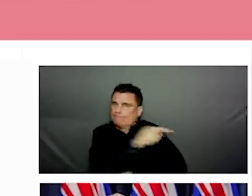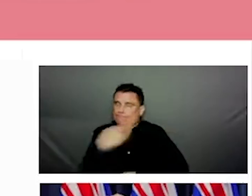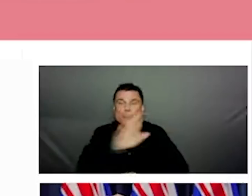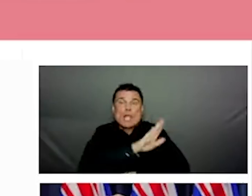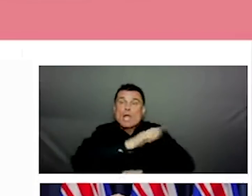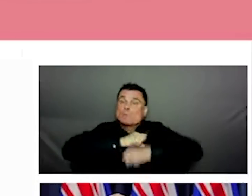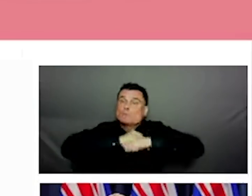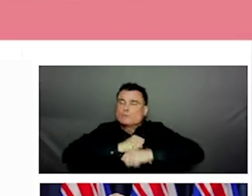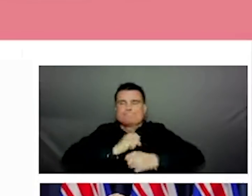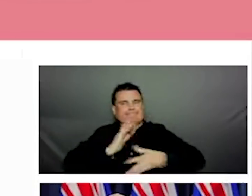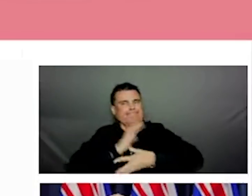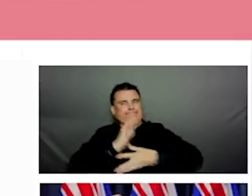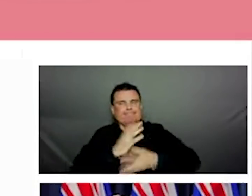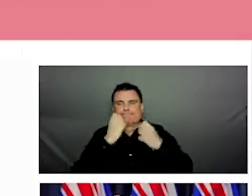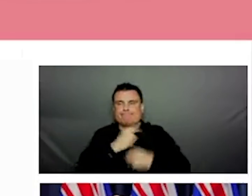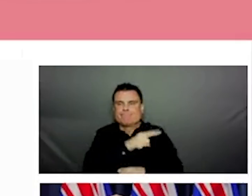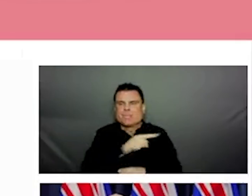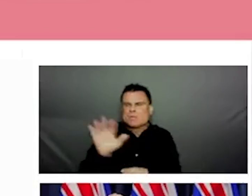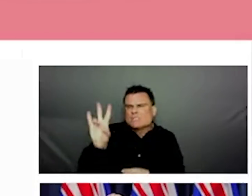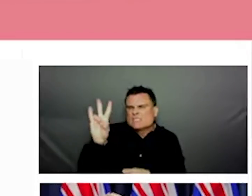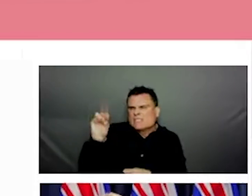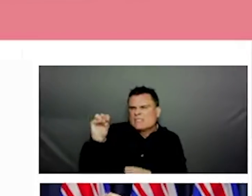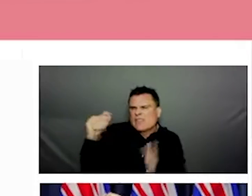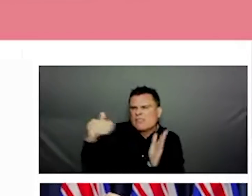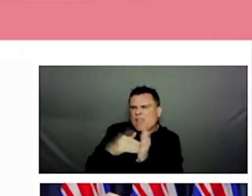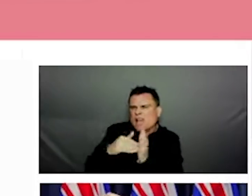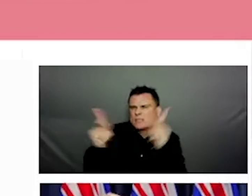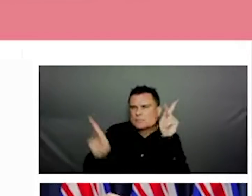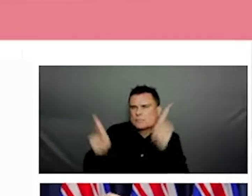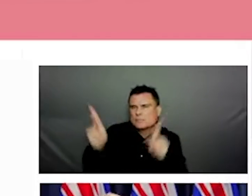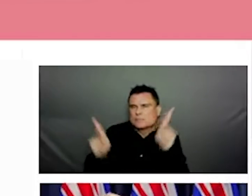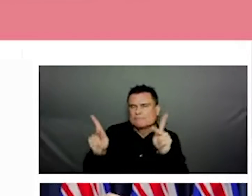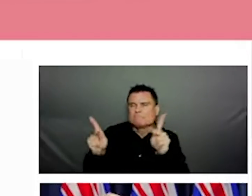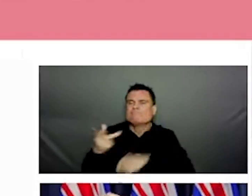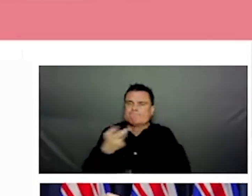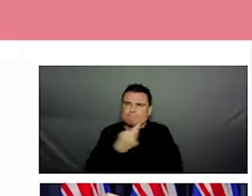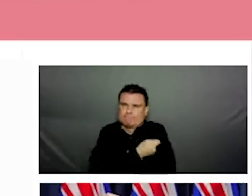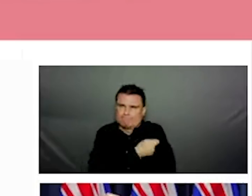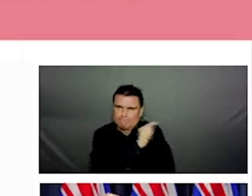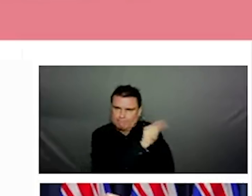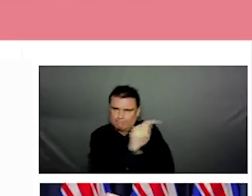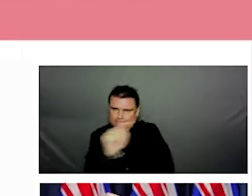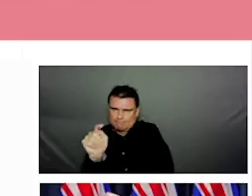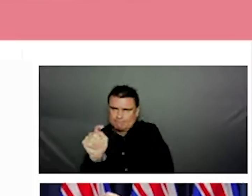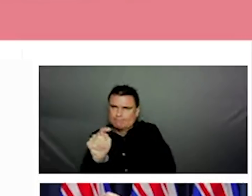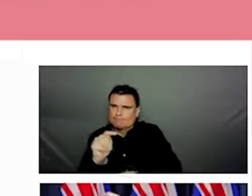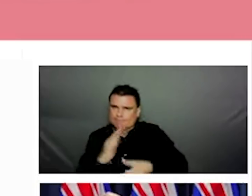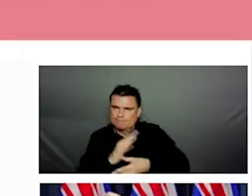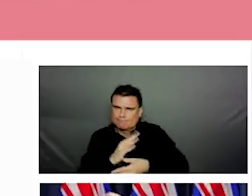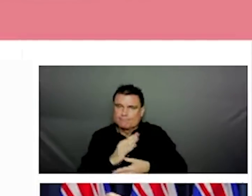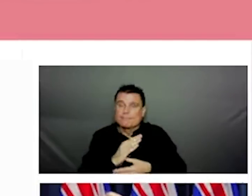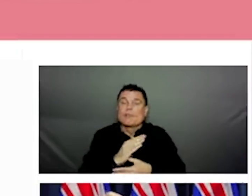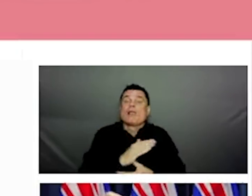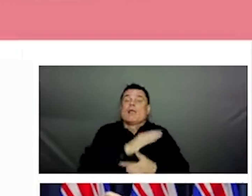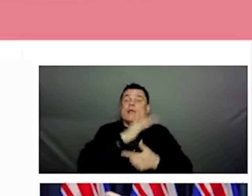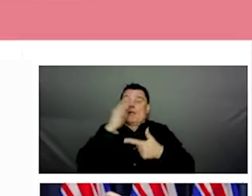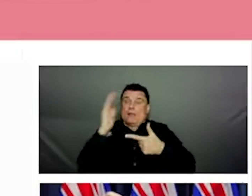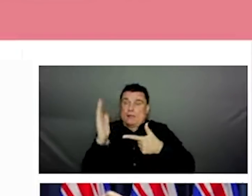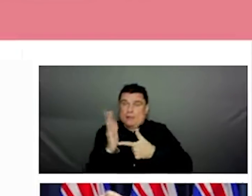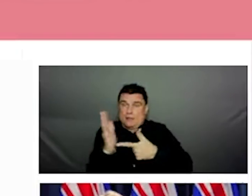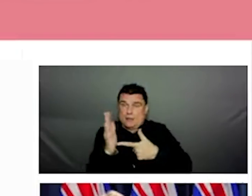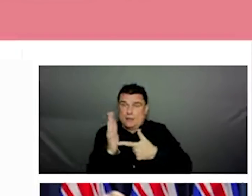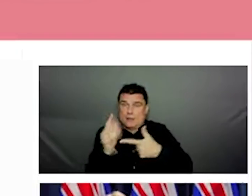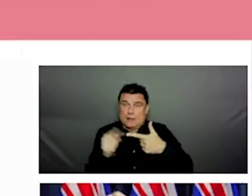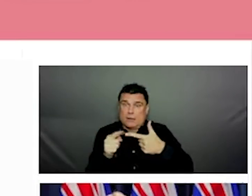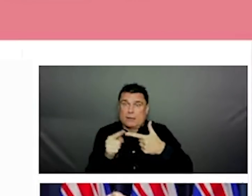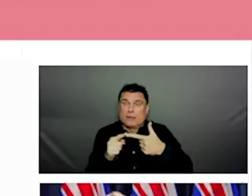70,000 individuals across the province. We're also know that people who are living in assisted living are also at higher